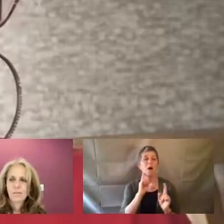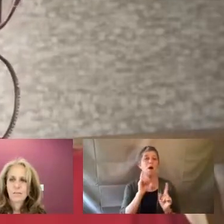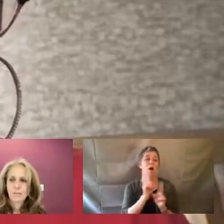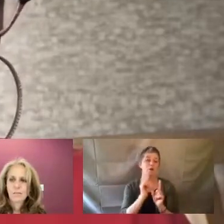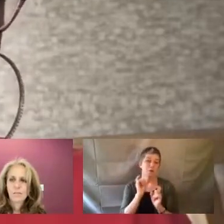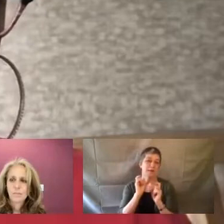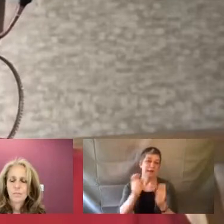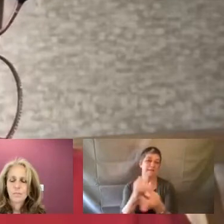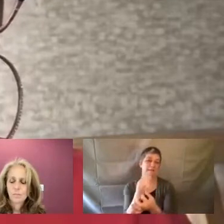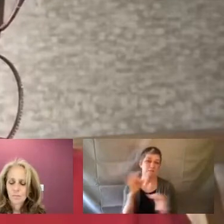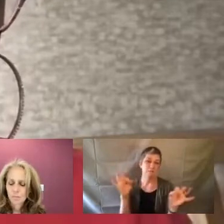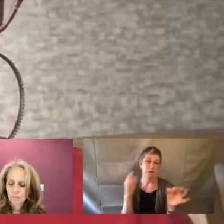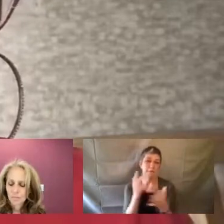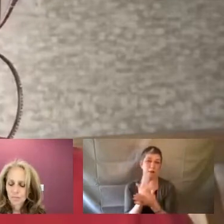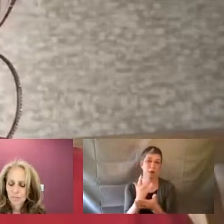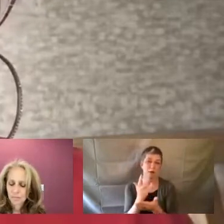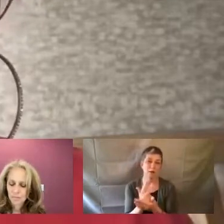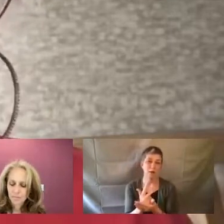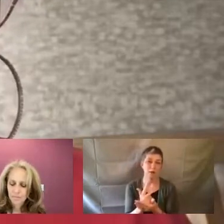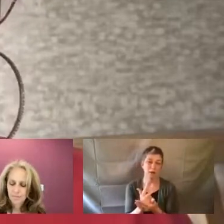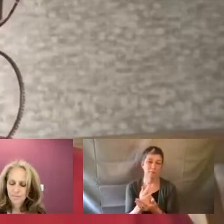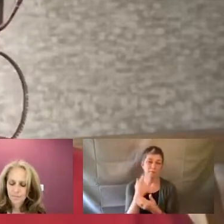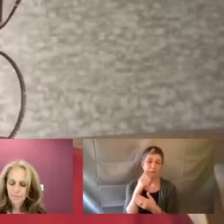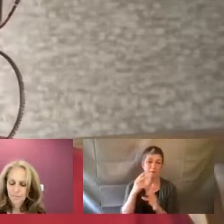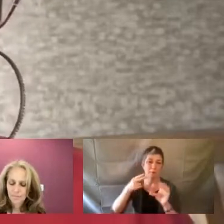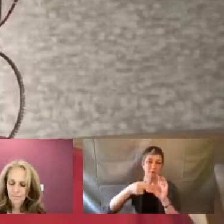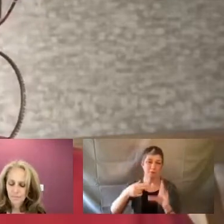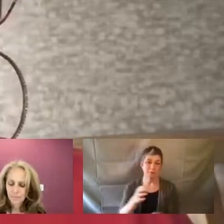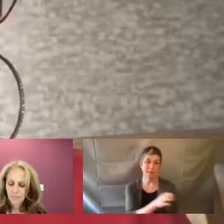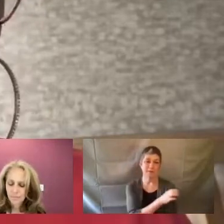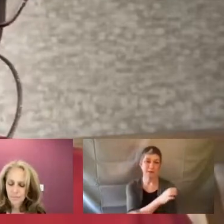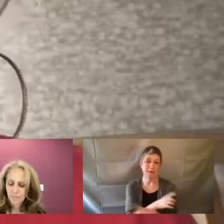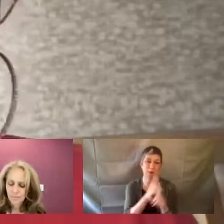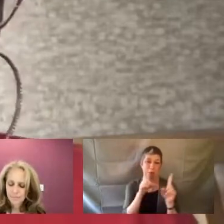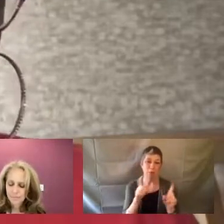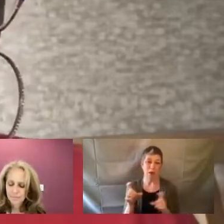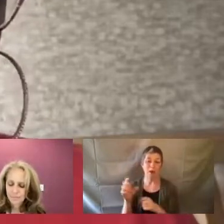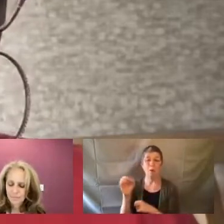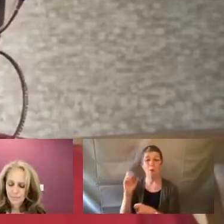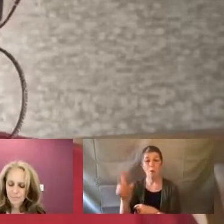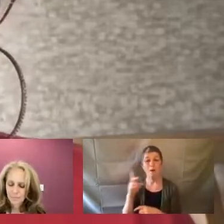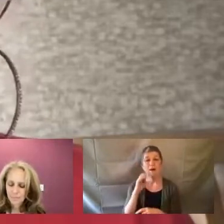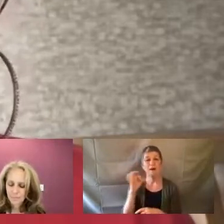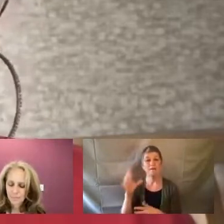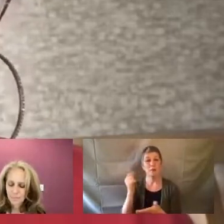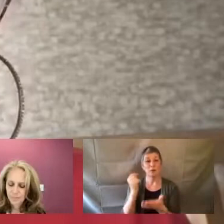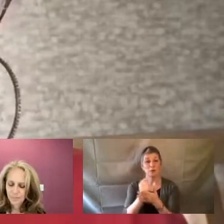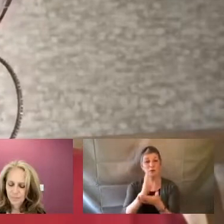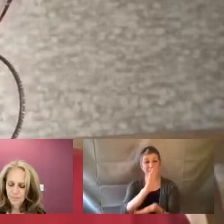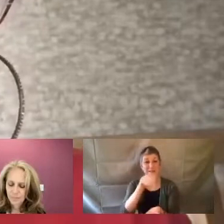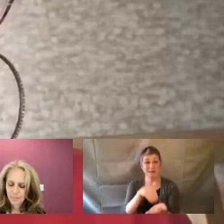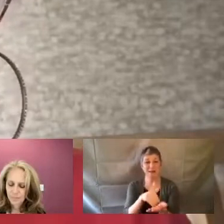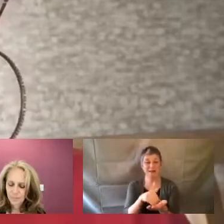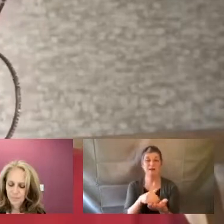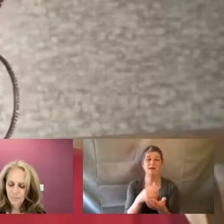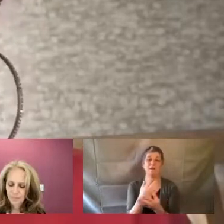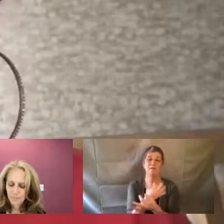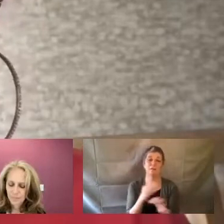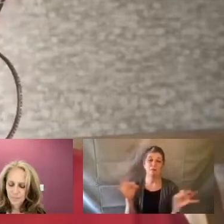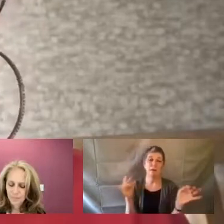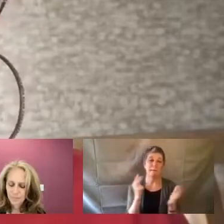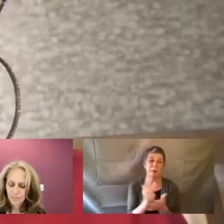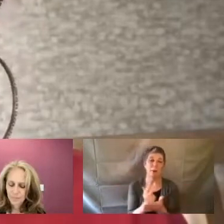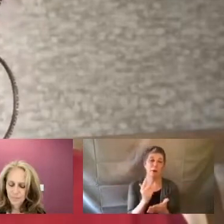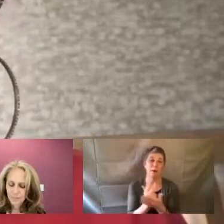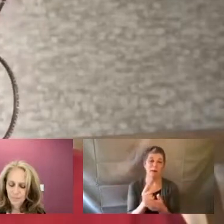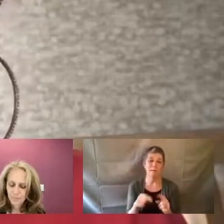parking, for participating in a clinical trial, or even if you were in a treatment center, you got free parking.